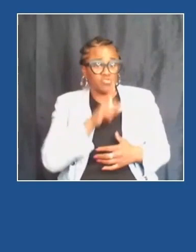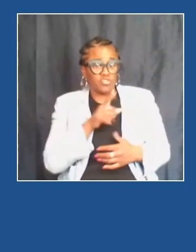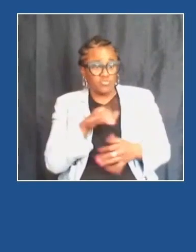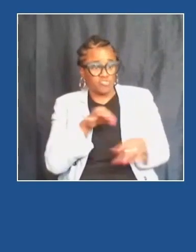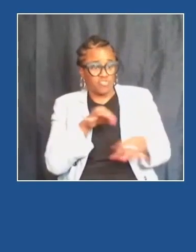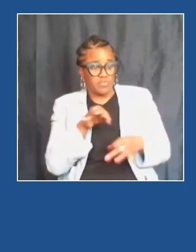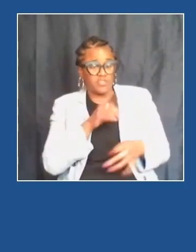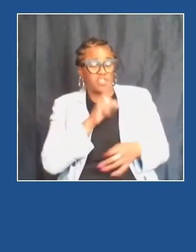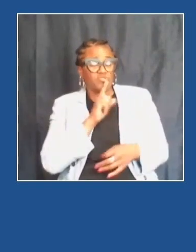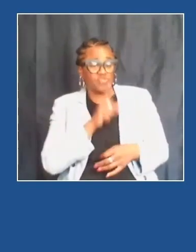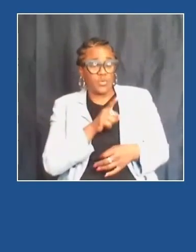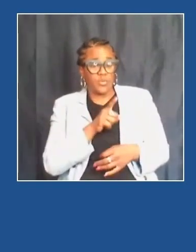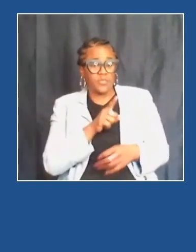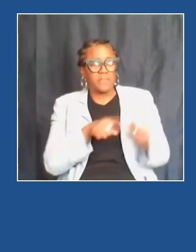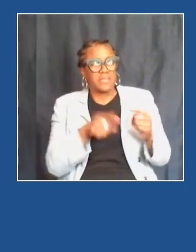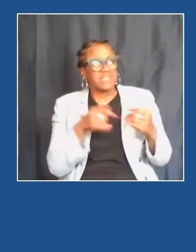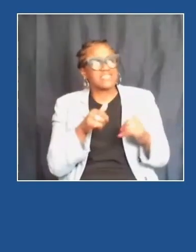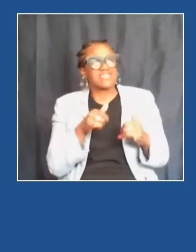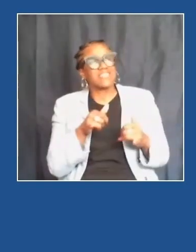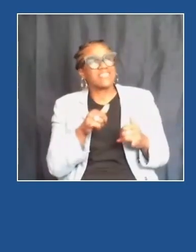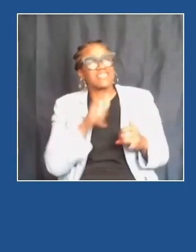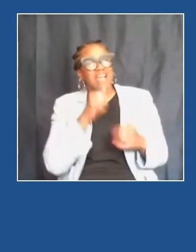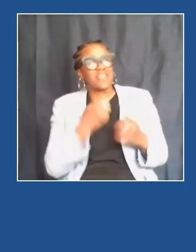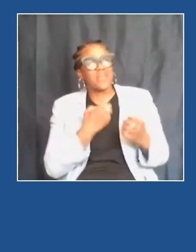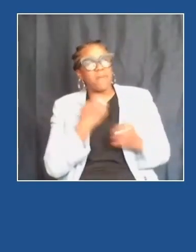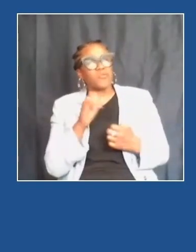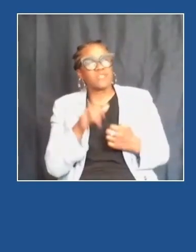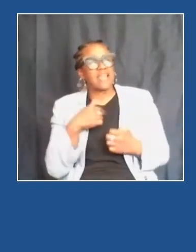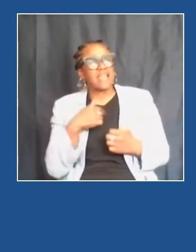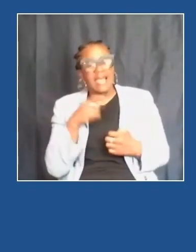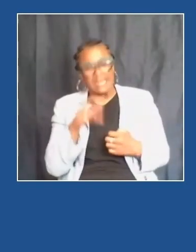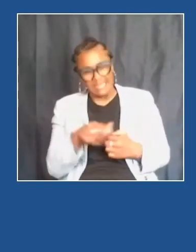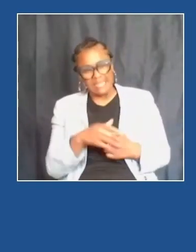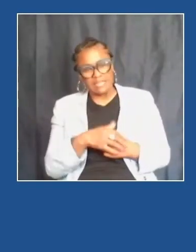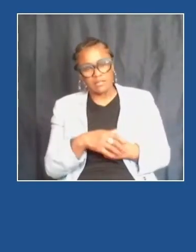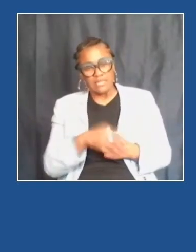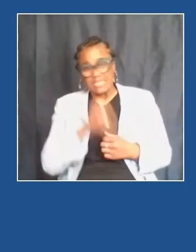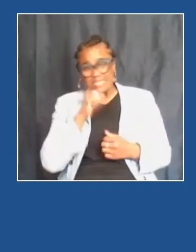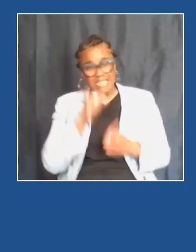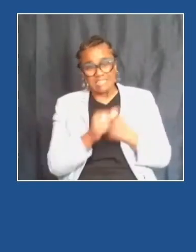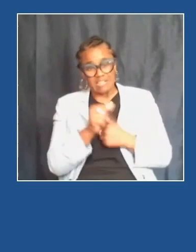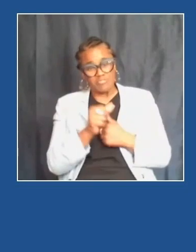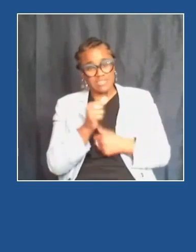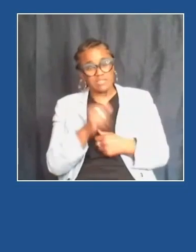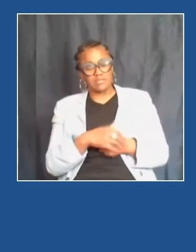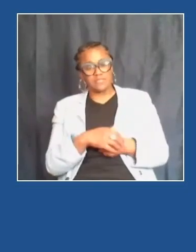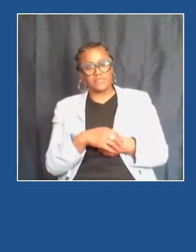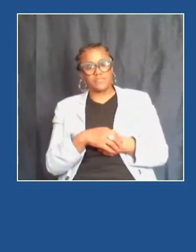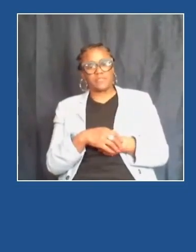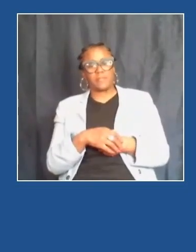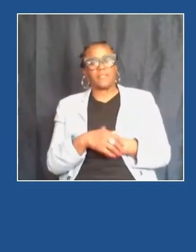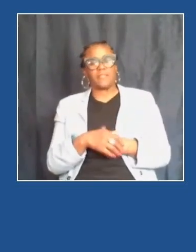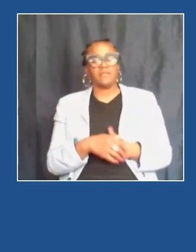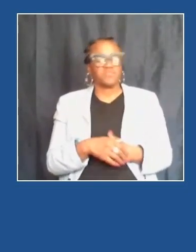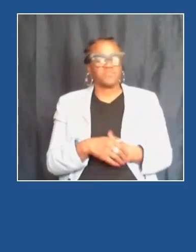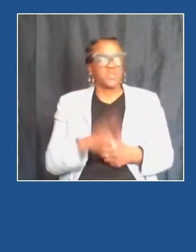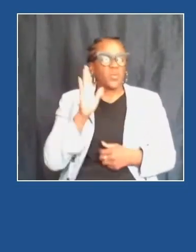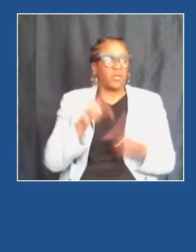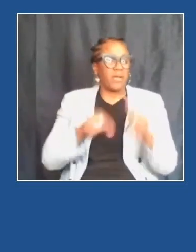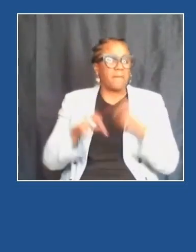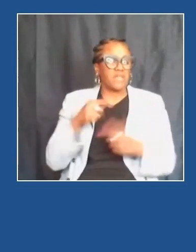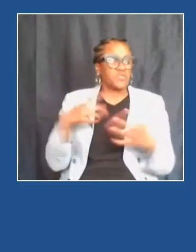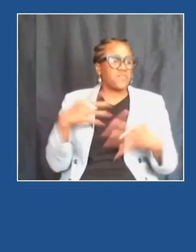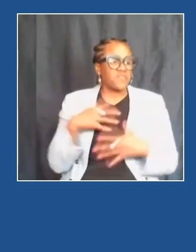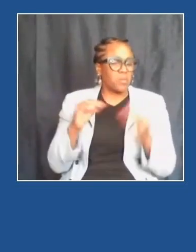but it's not the emotion that I need because it's not dangerous. Okay, we'll come back to fear some